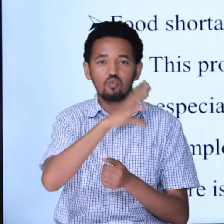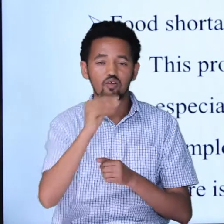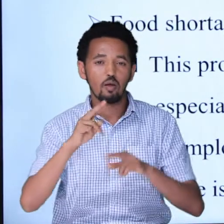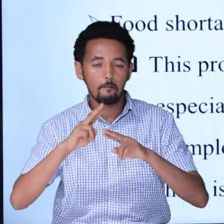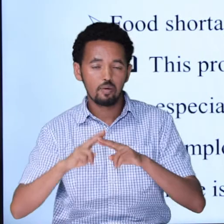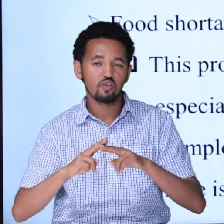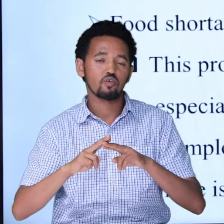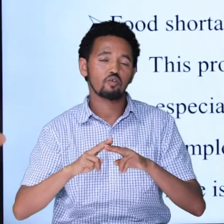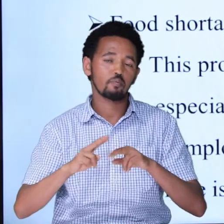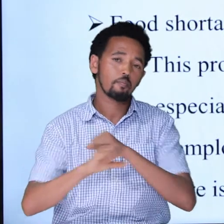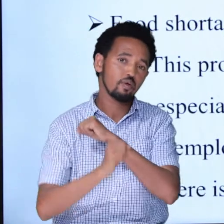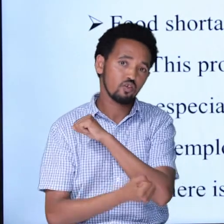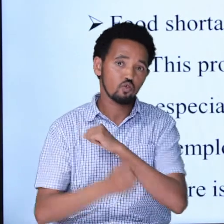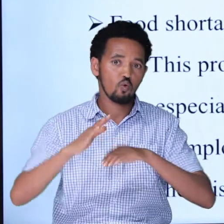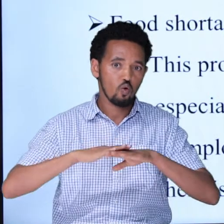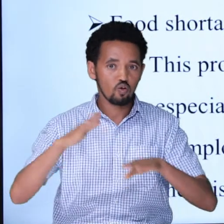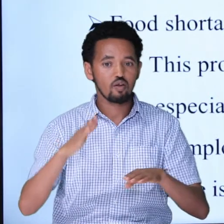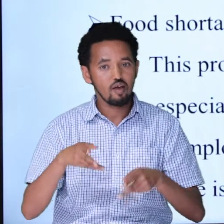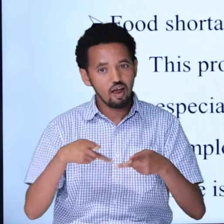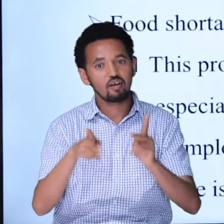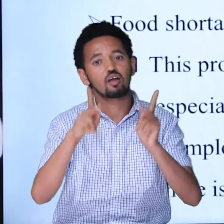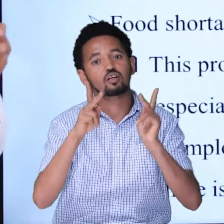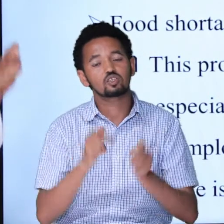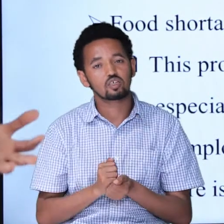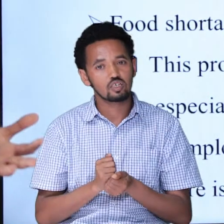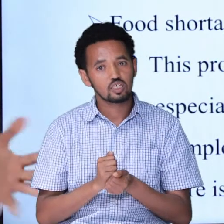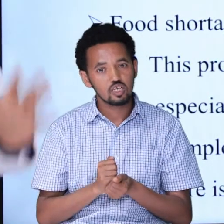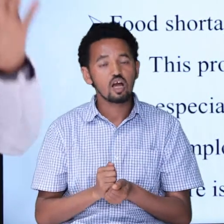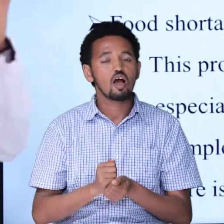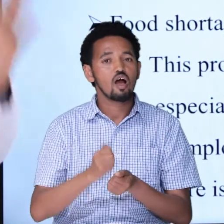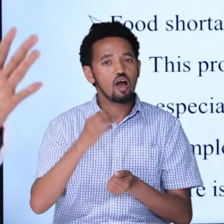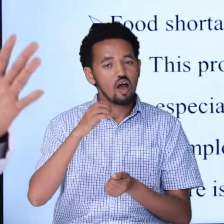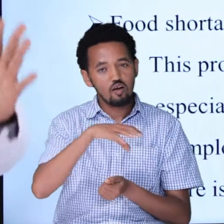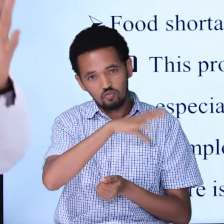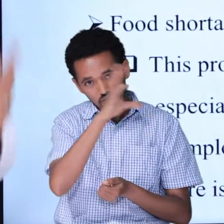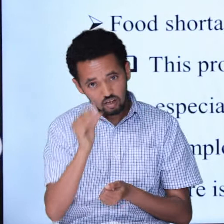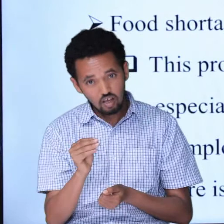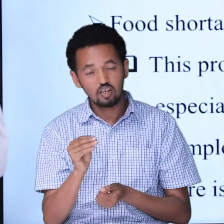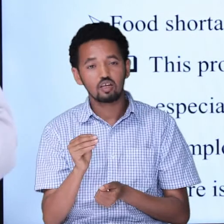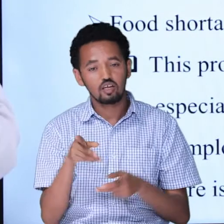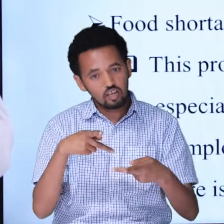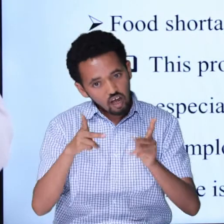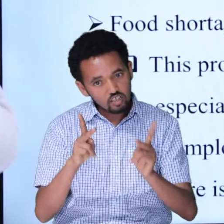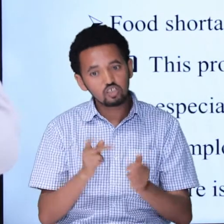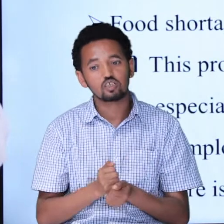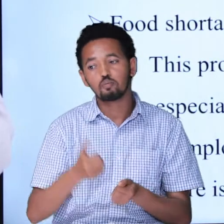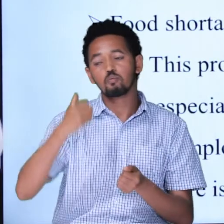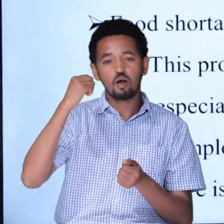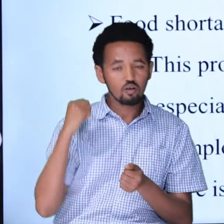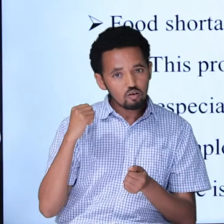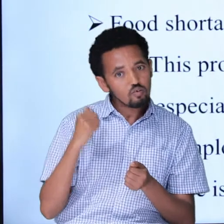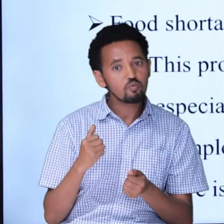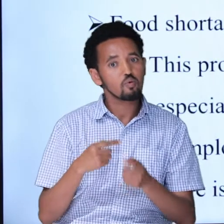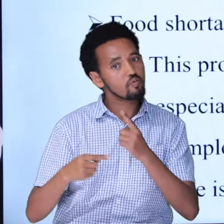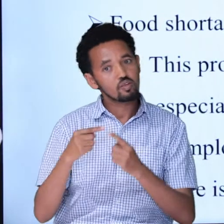on agriculture. The African economy depends on agriculture, or the backbone of